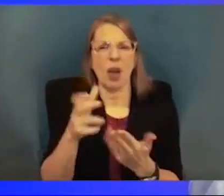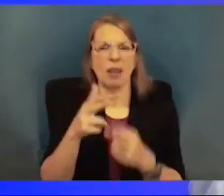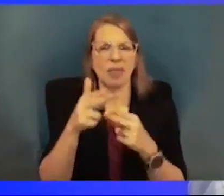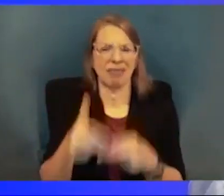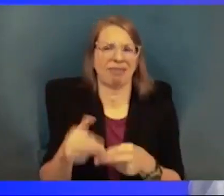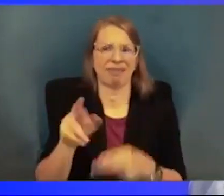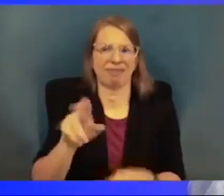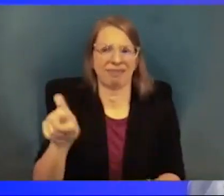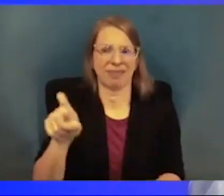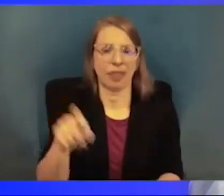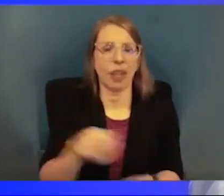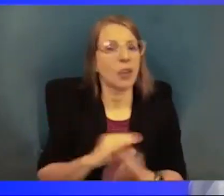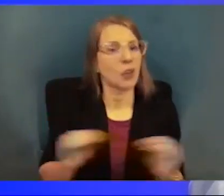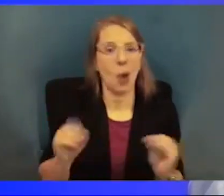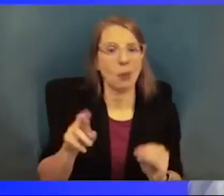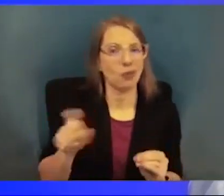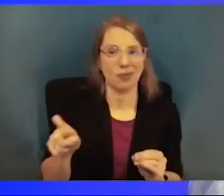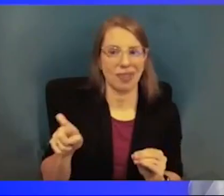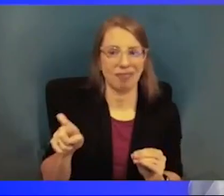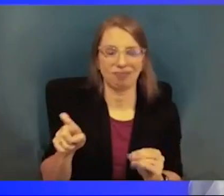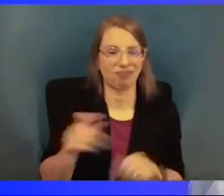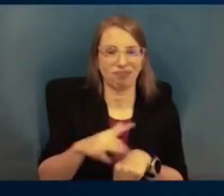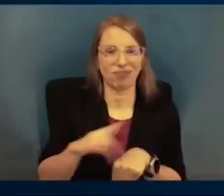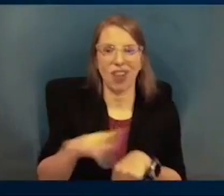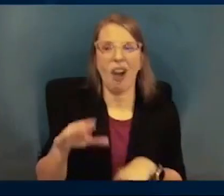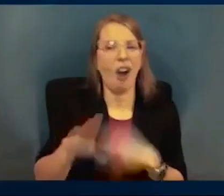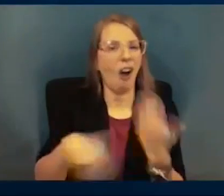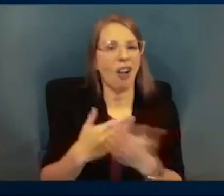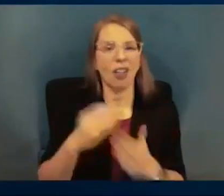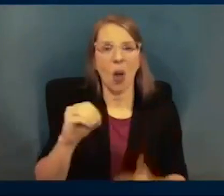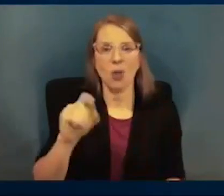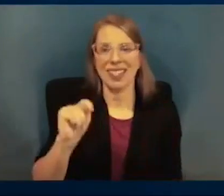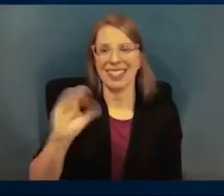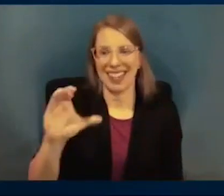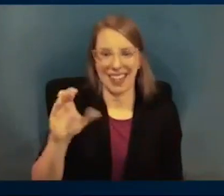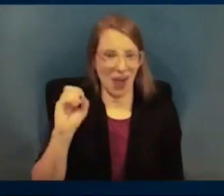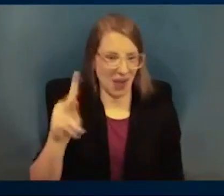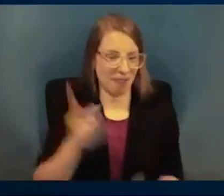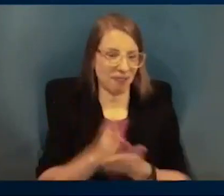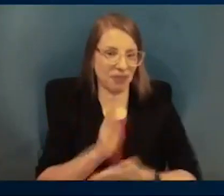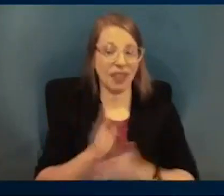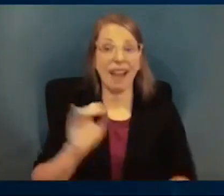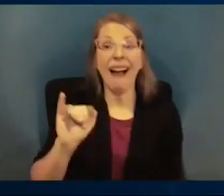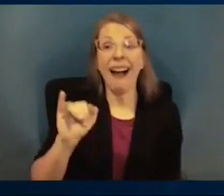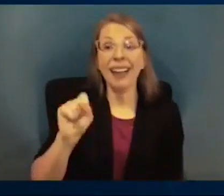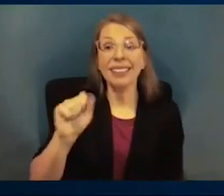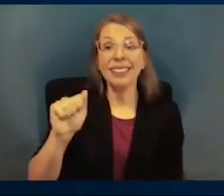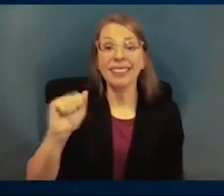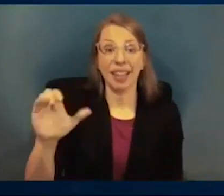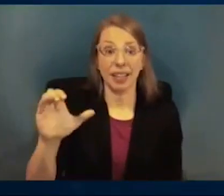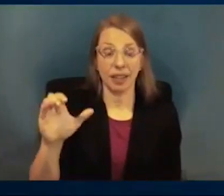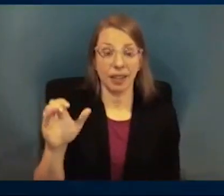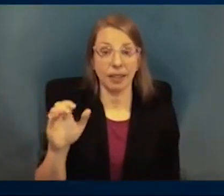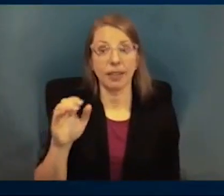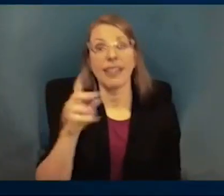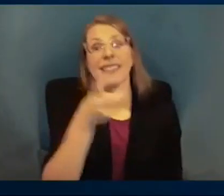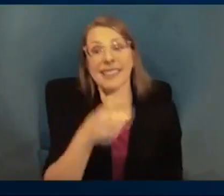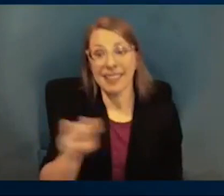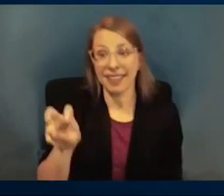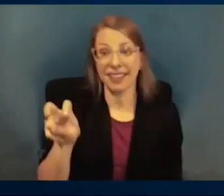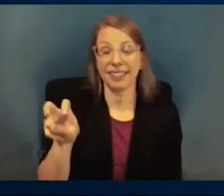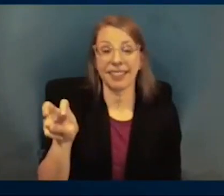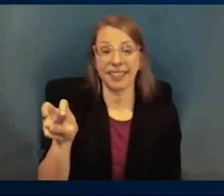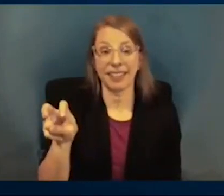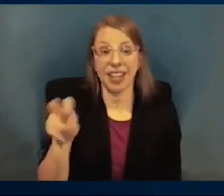no prescription sunscreens available. They're all over the counter. Mm-hmm. All right. And Isaac said, and now we're going to segue into the